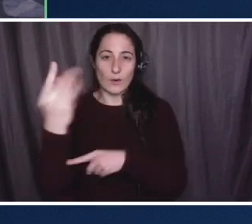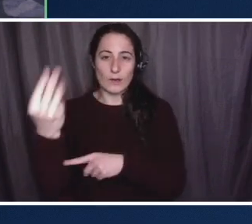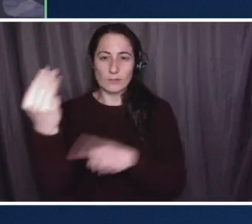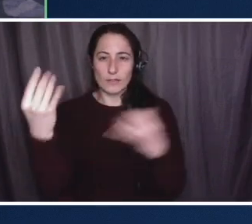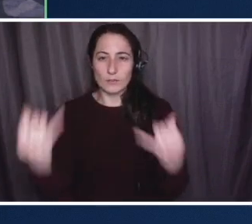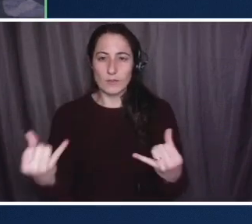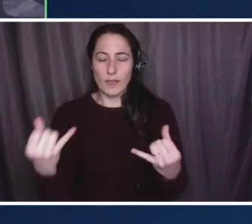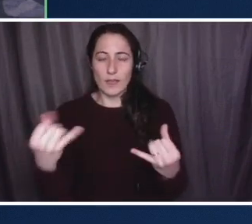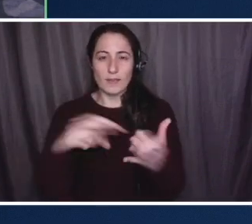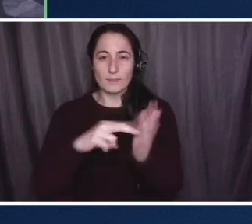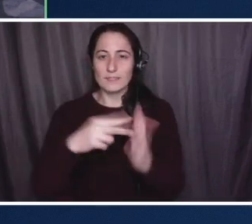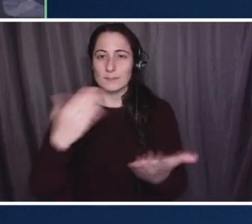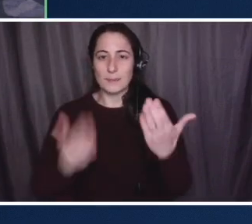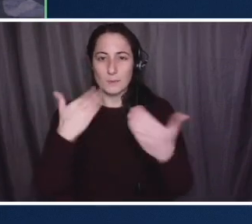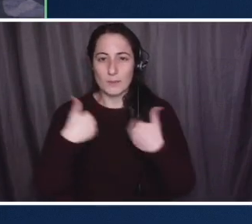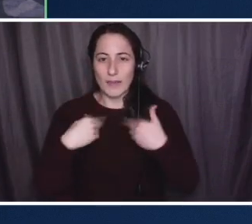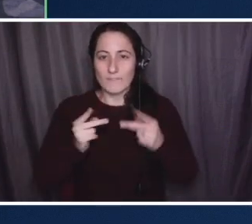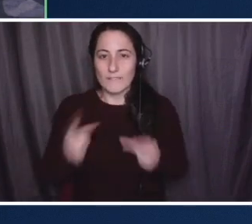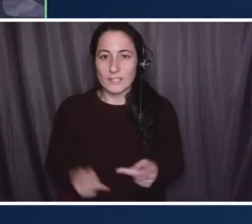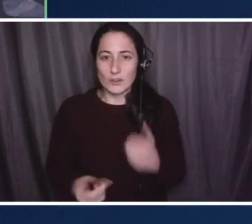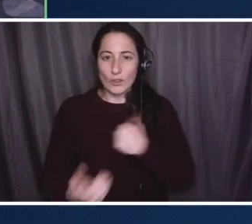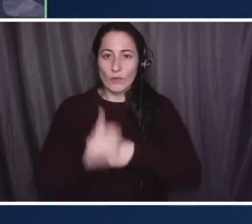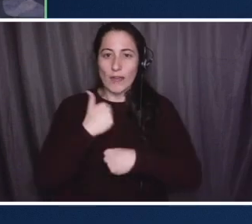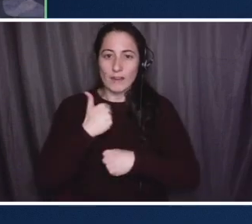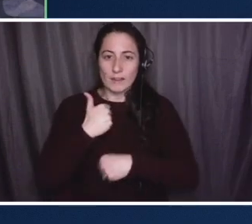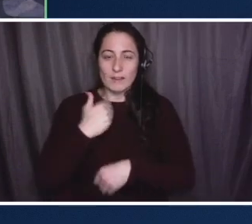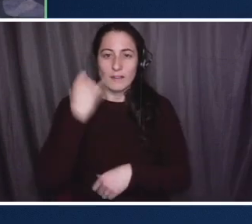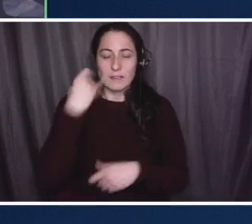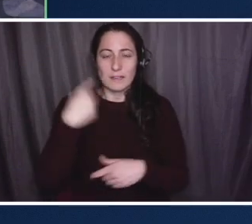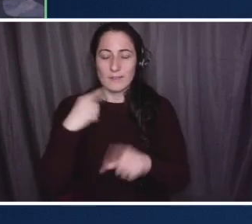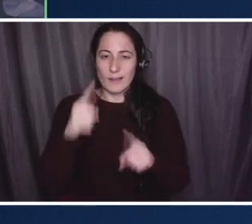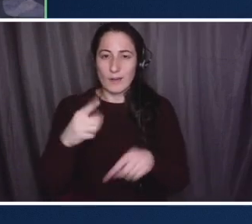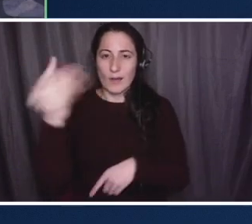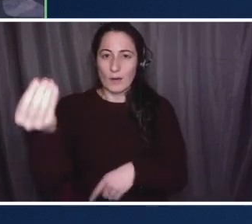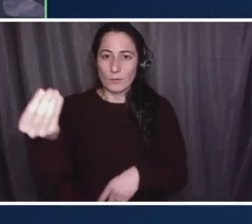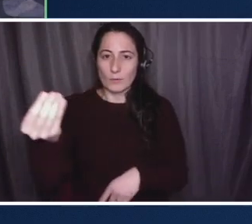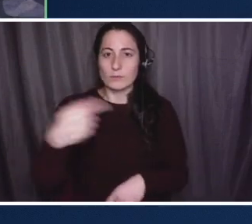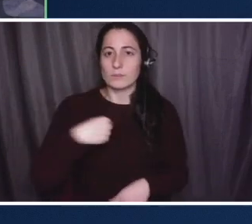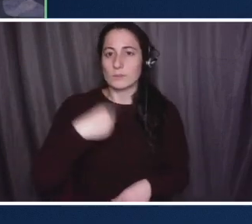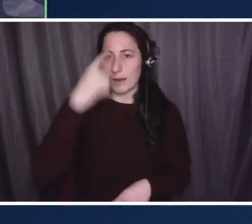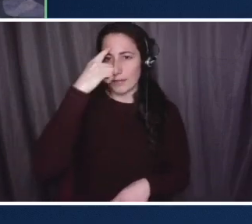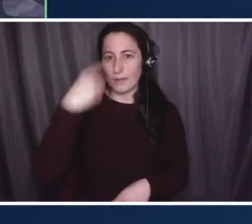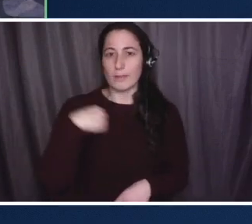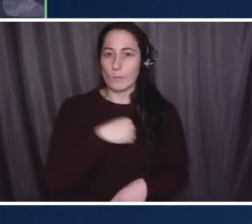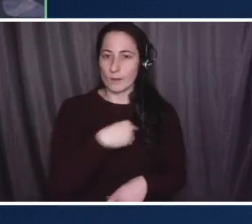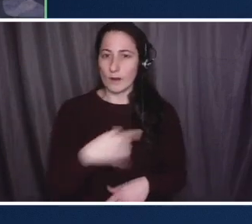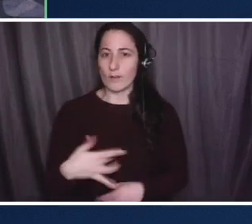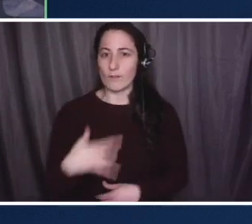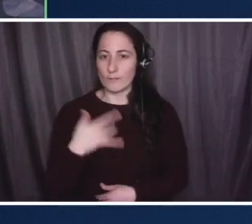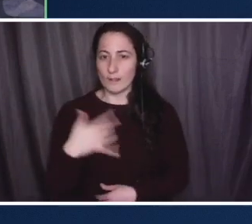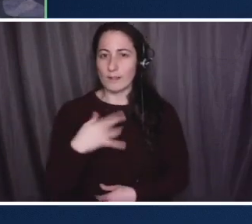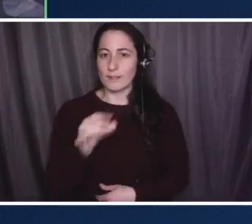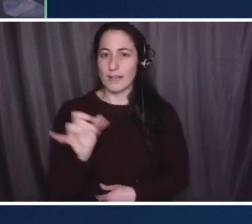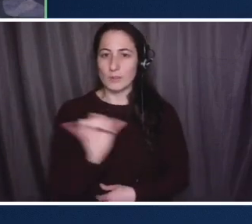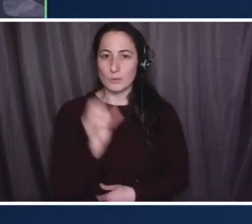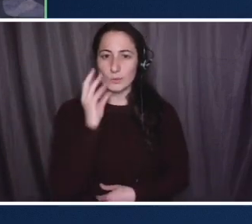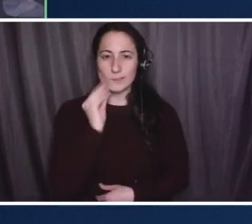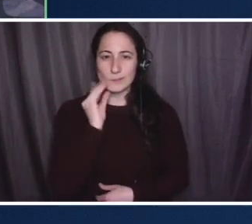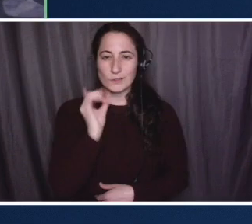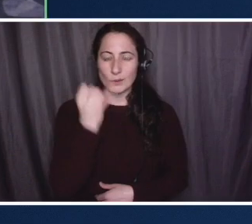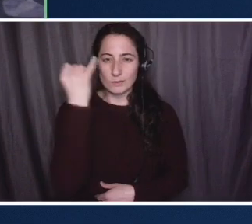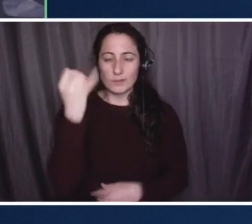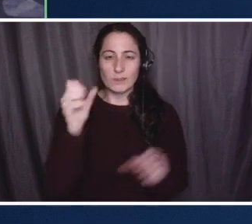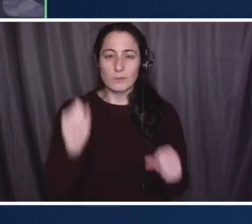threat to one's family and others? And I think we're all feeling that here in this country as well, that things can get very heated,